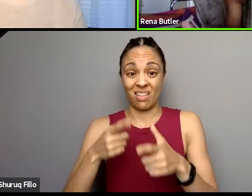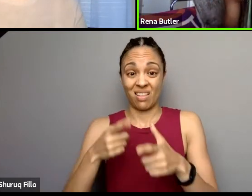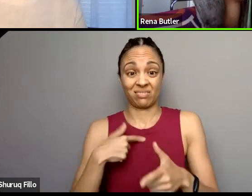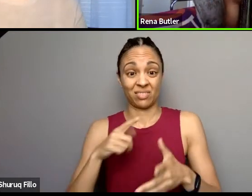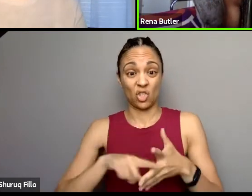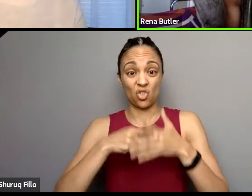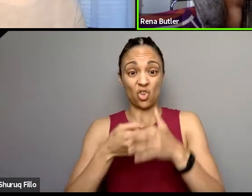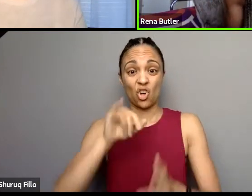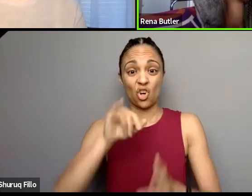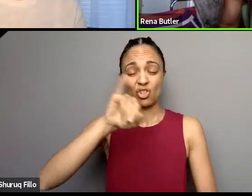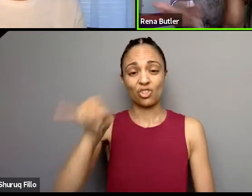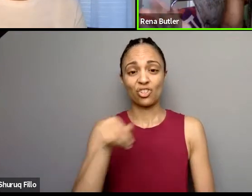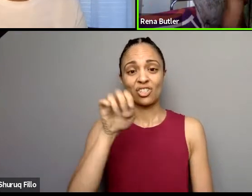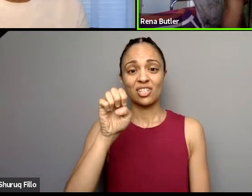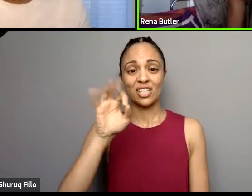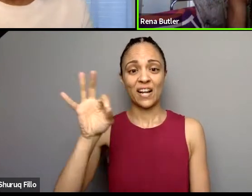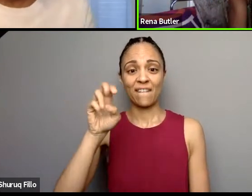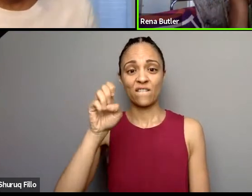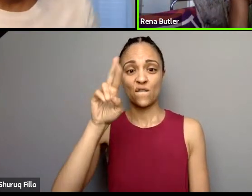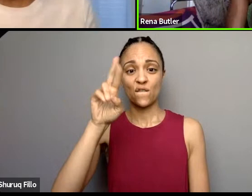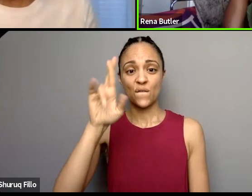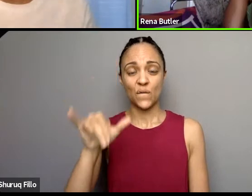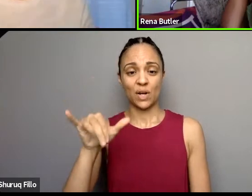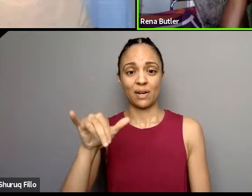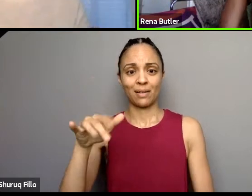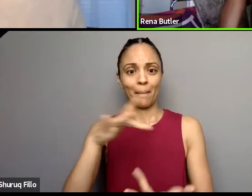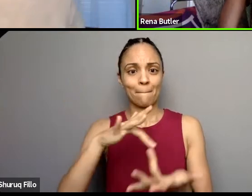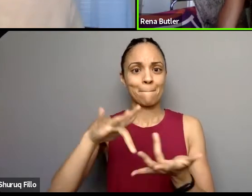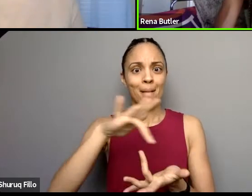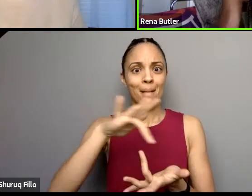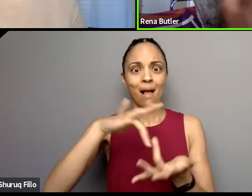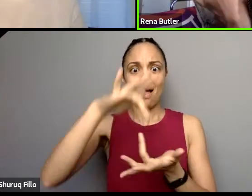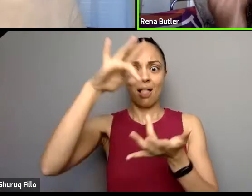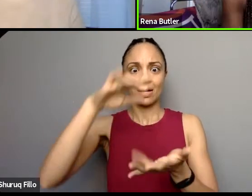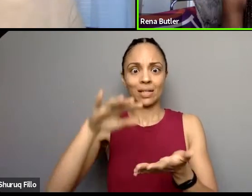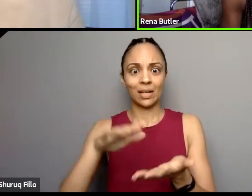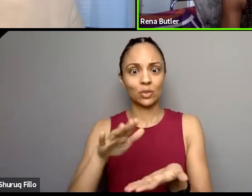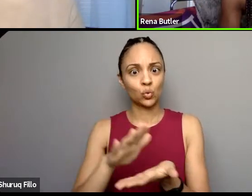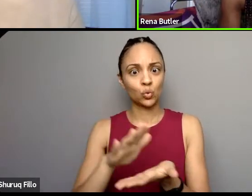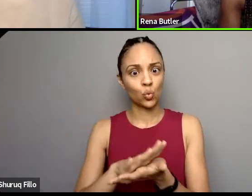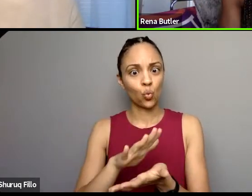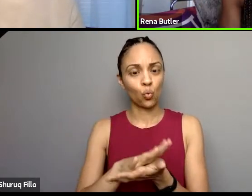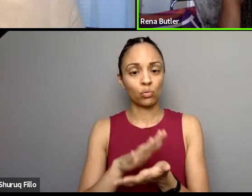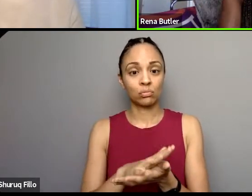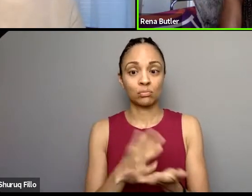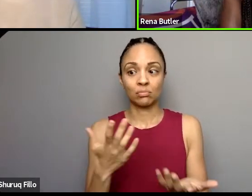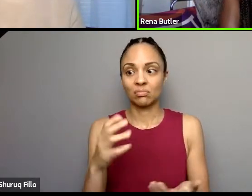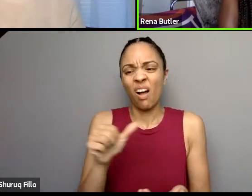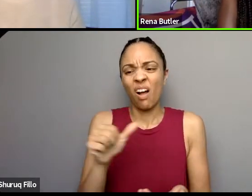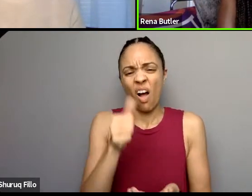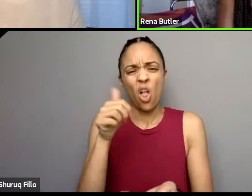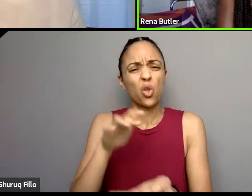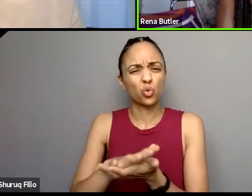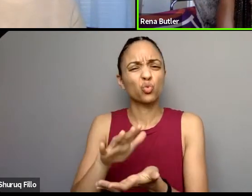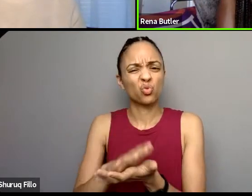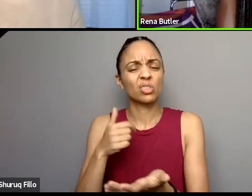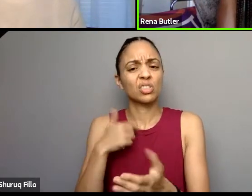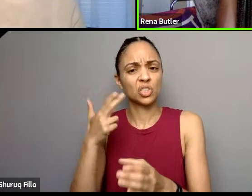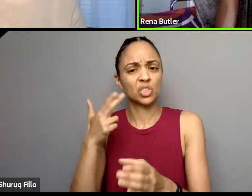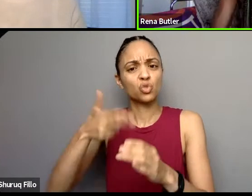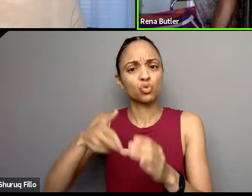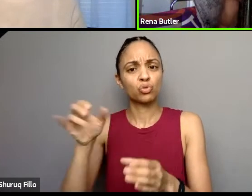whatever school would hire a young, like 23, 24 year old to make work on their students.